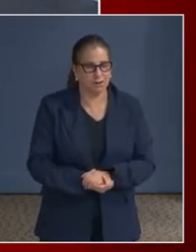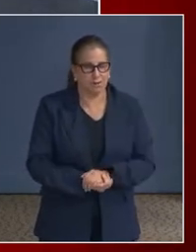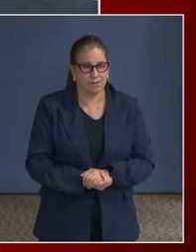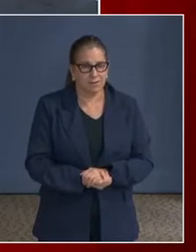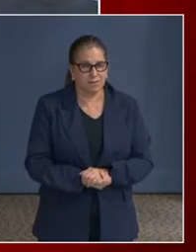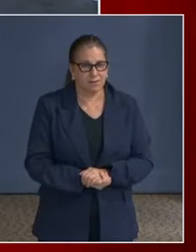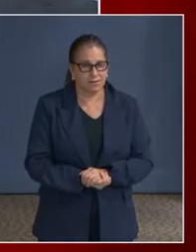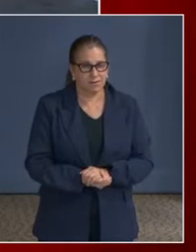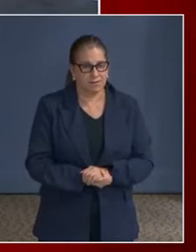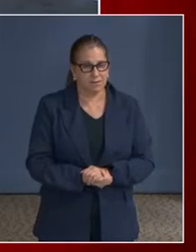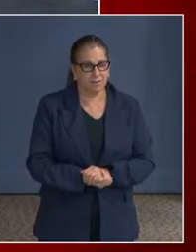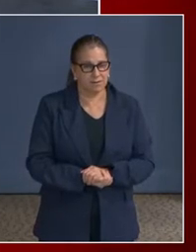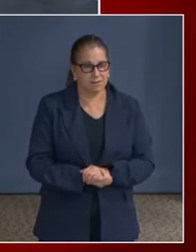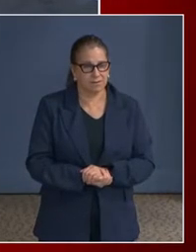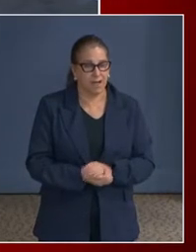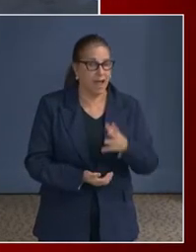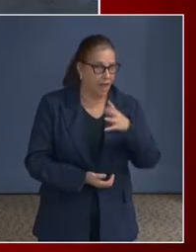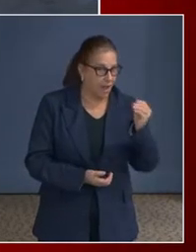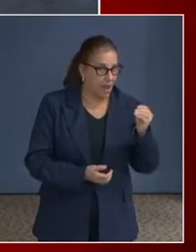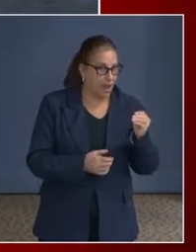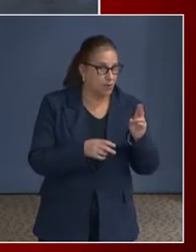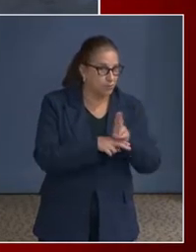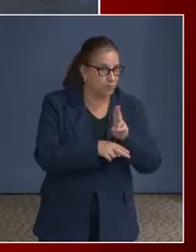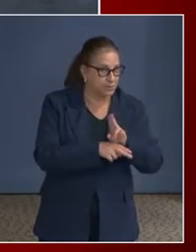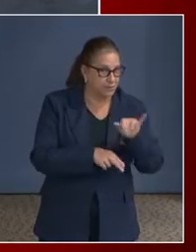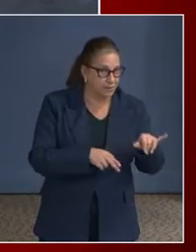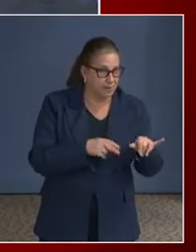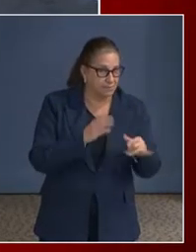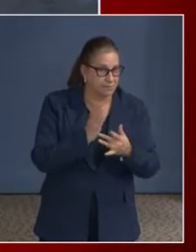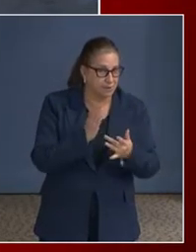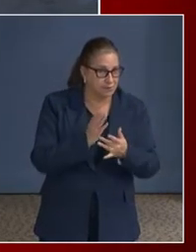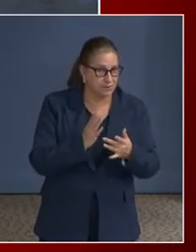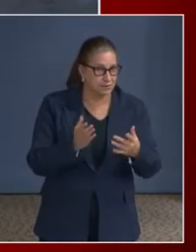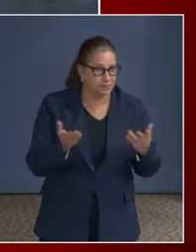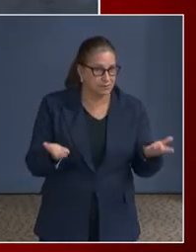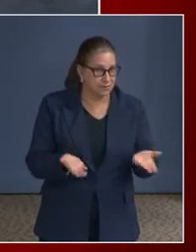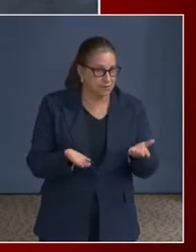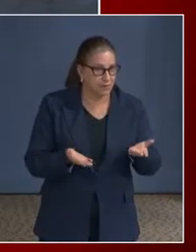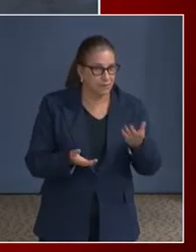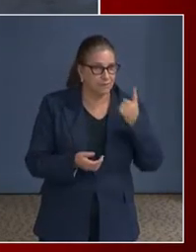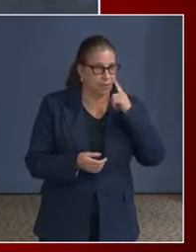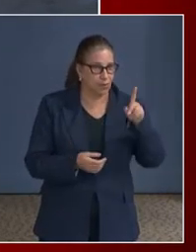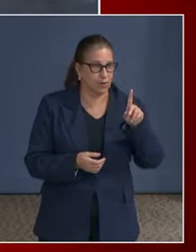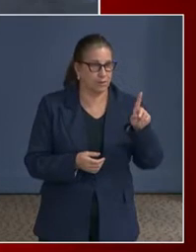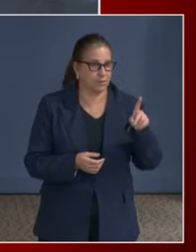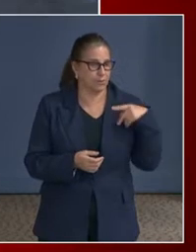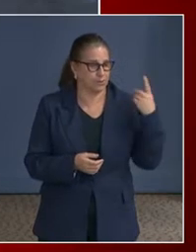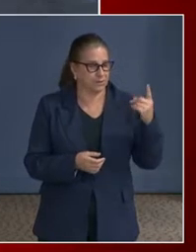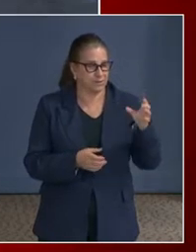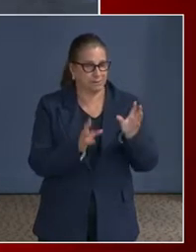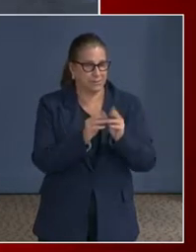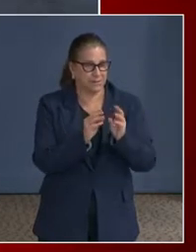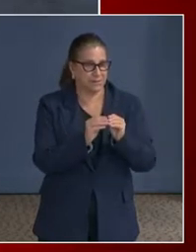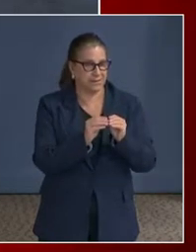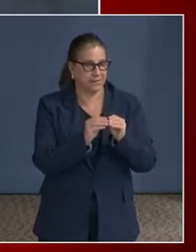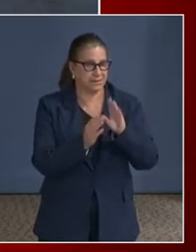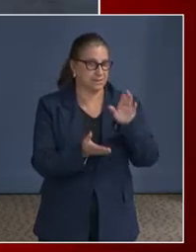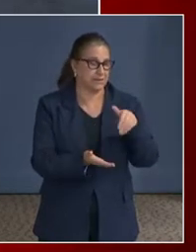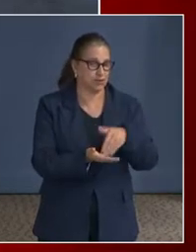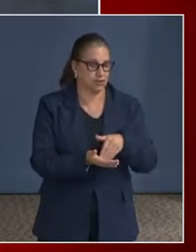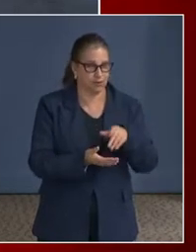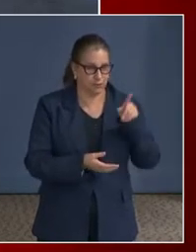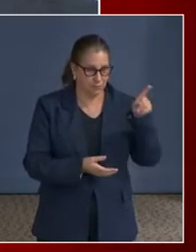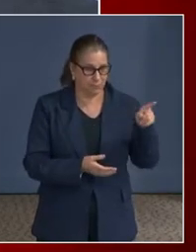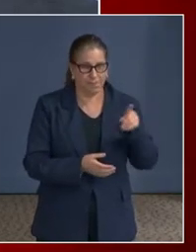at the convention center other than, or since the pandemic started. And then we'll also have this weekend the